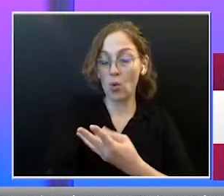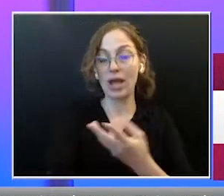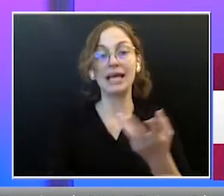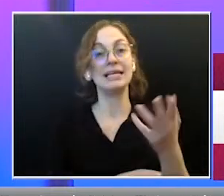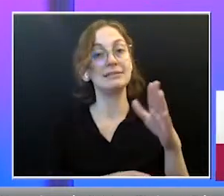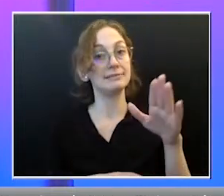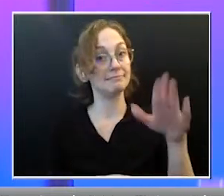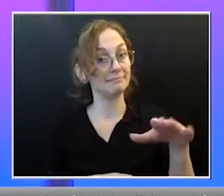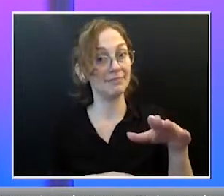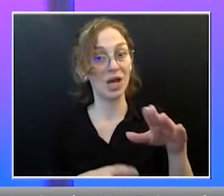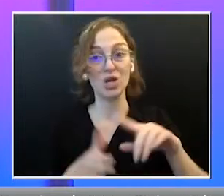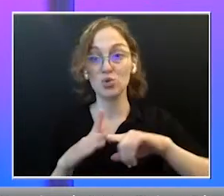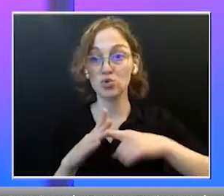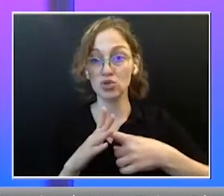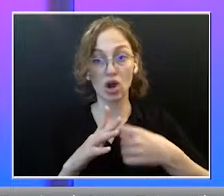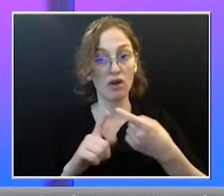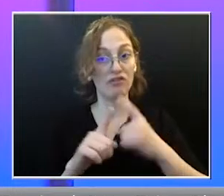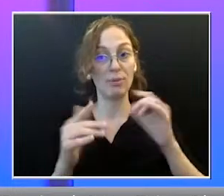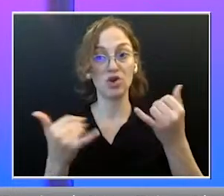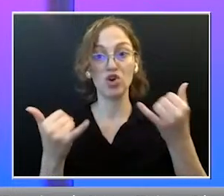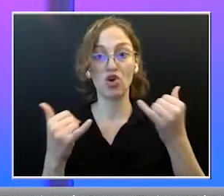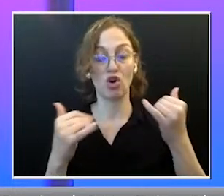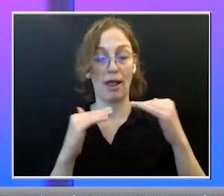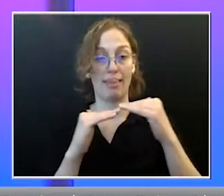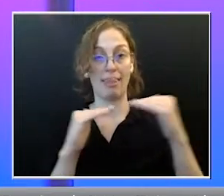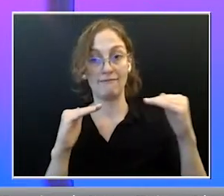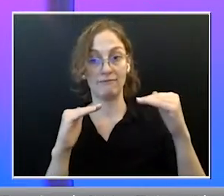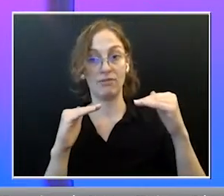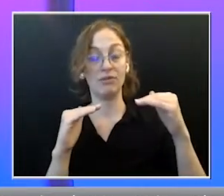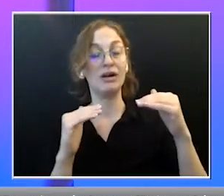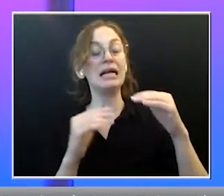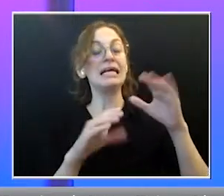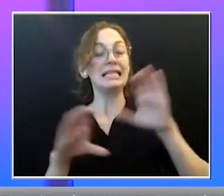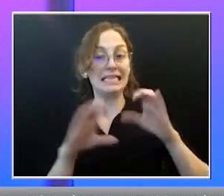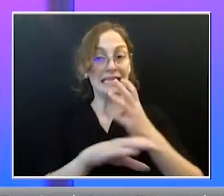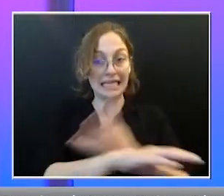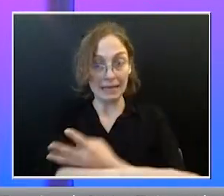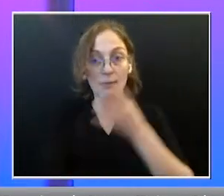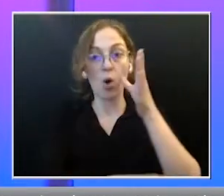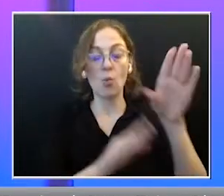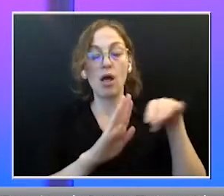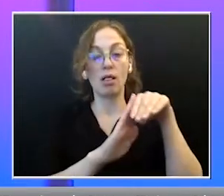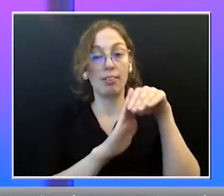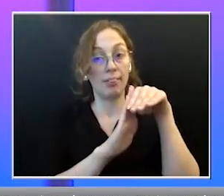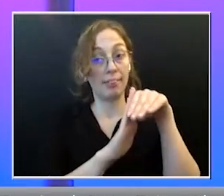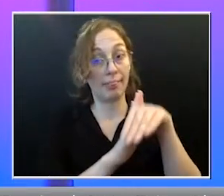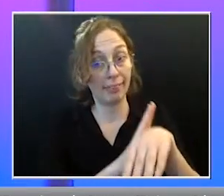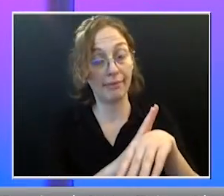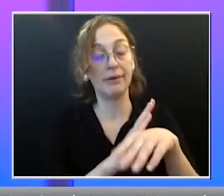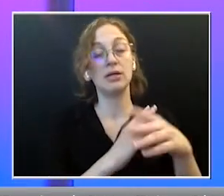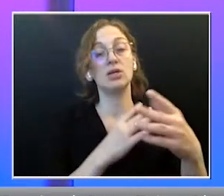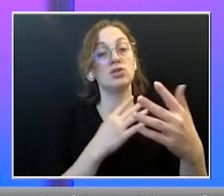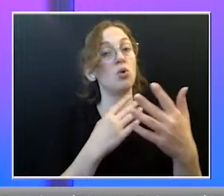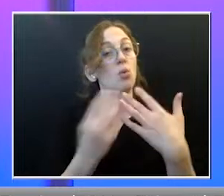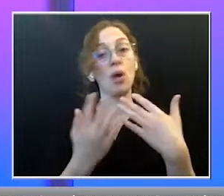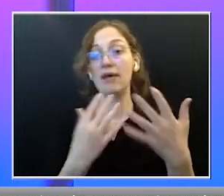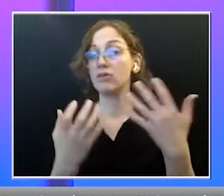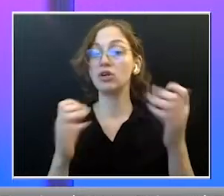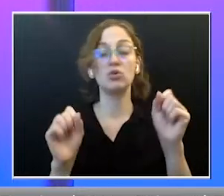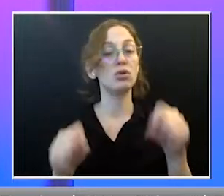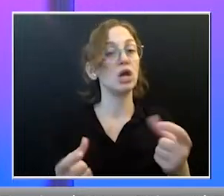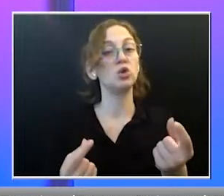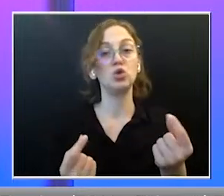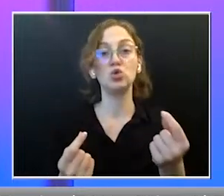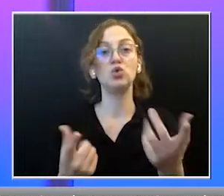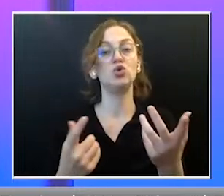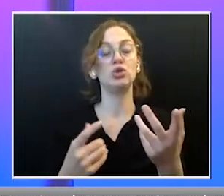can do to help build up that reserve, that's going to put you in a better position to be able to fight this and tolerate treatment and get through